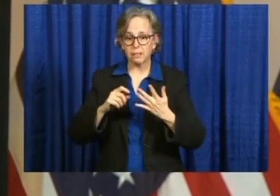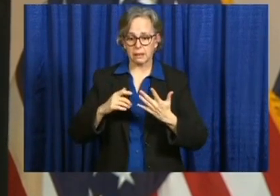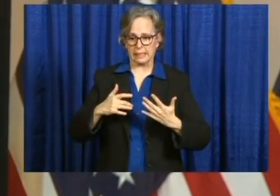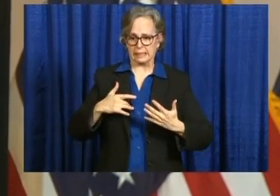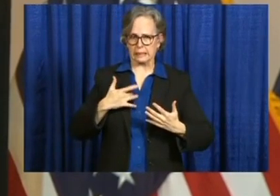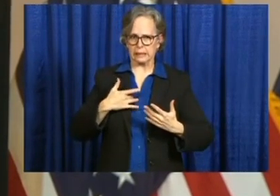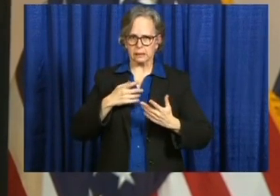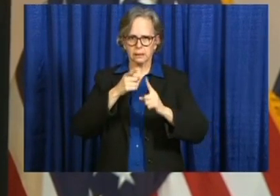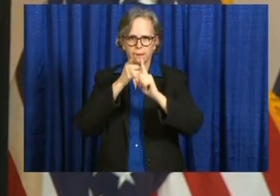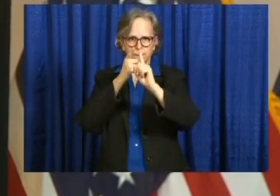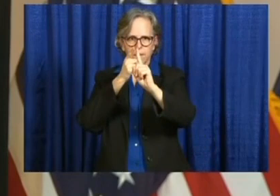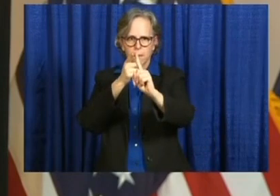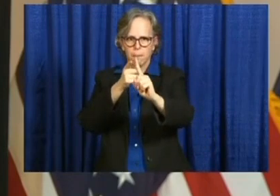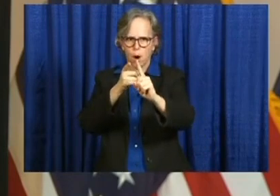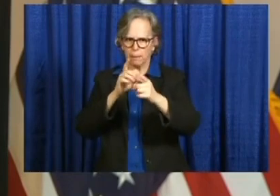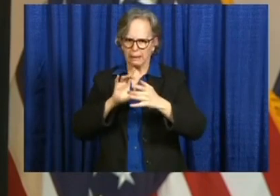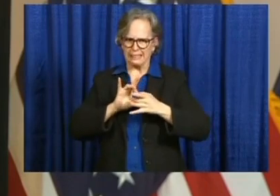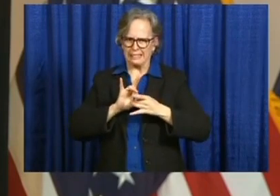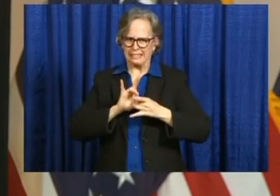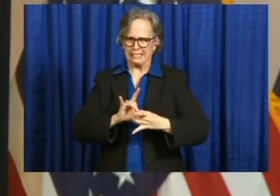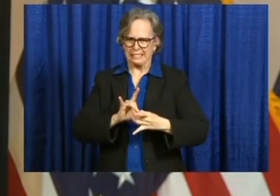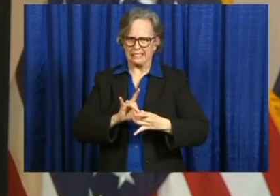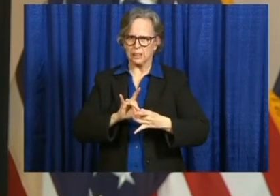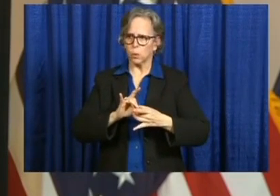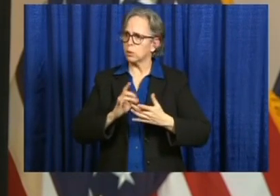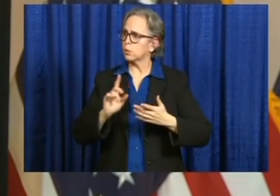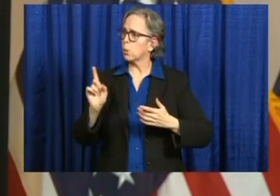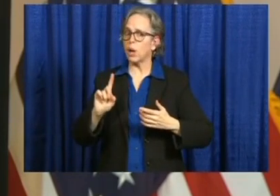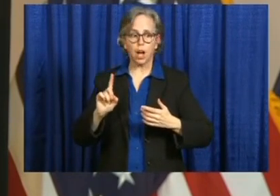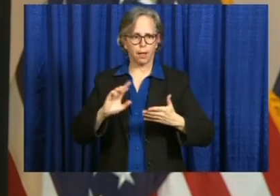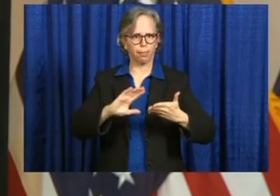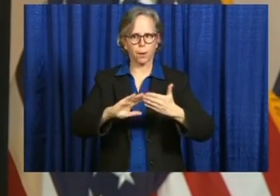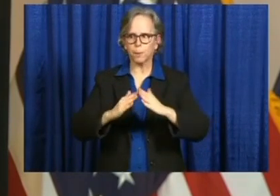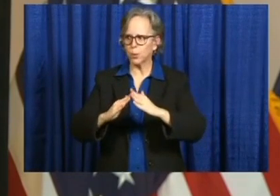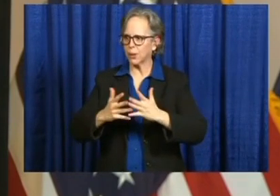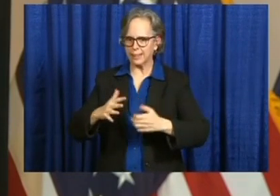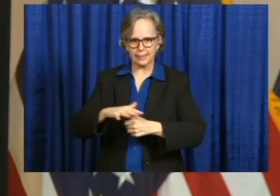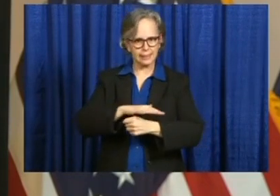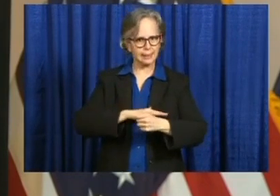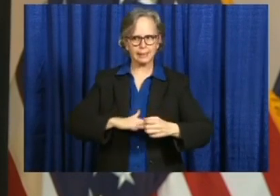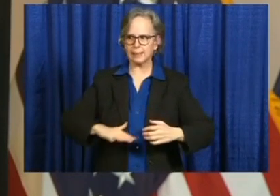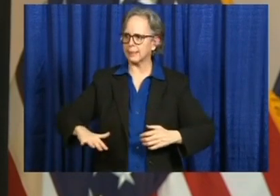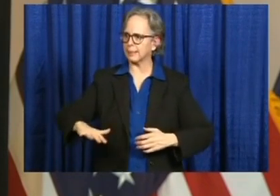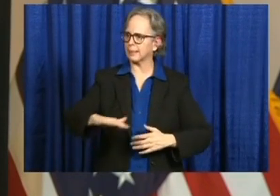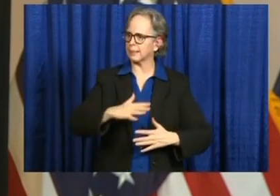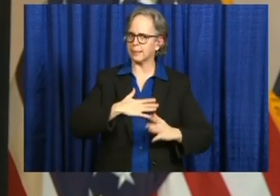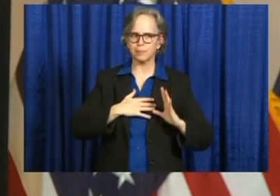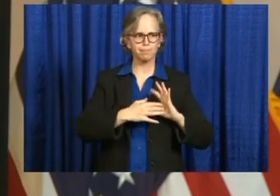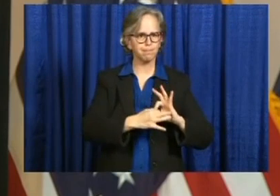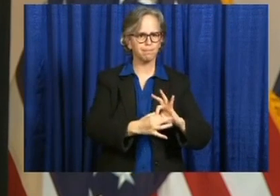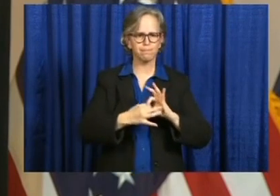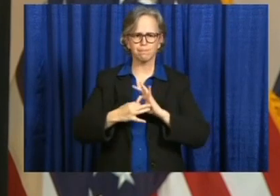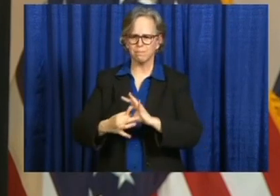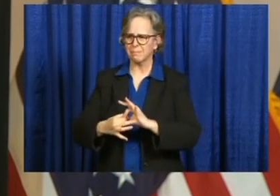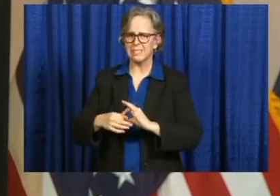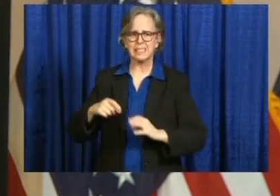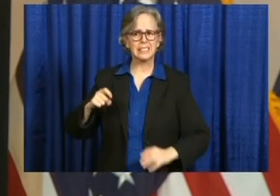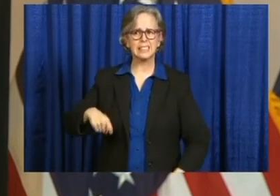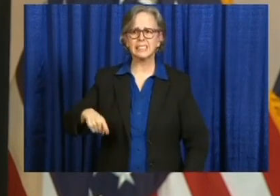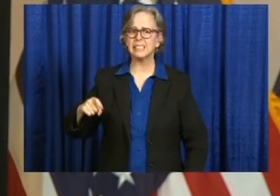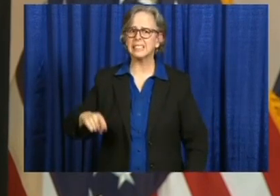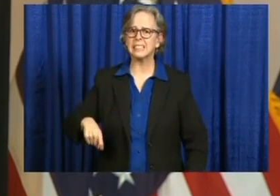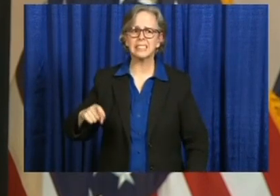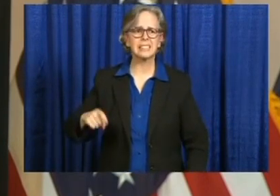today. Home has taken on a new meaning for all of us right now. And as you